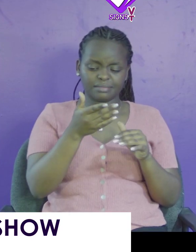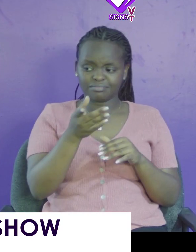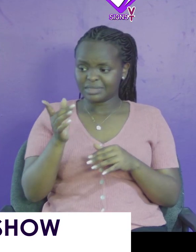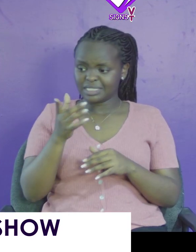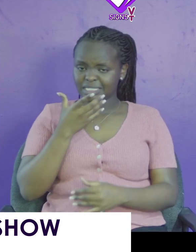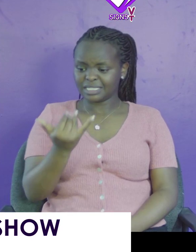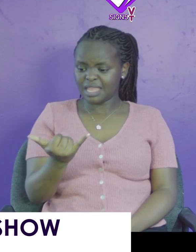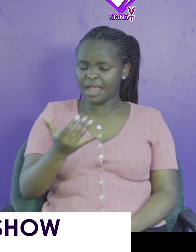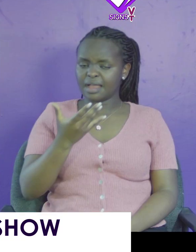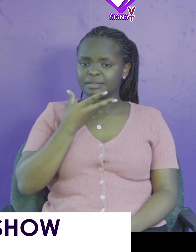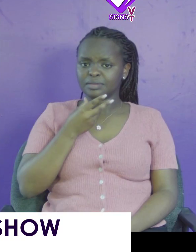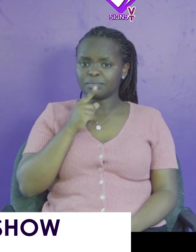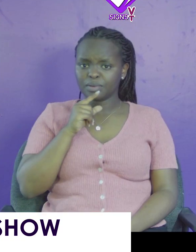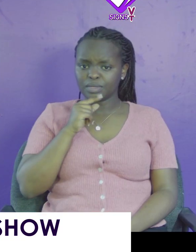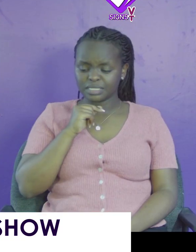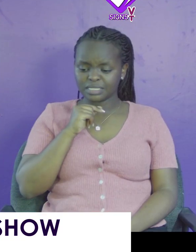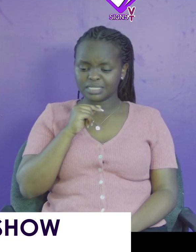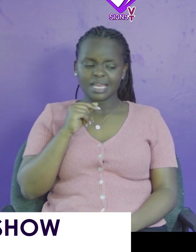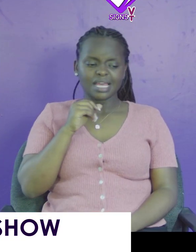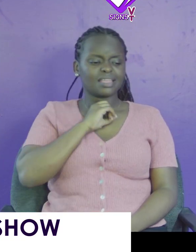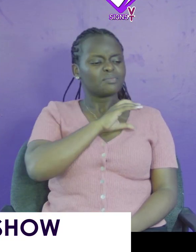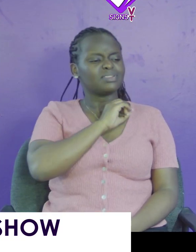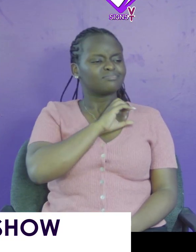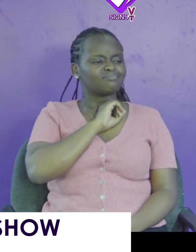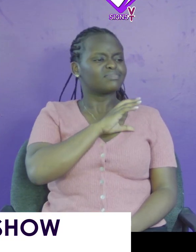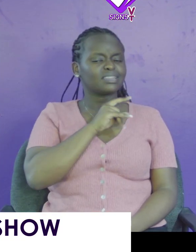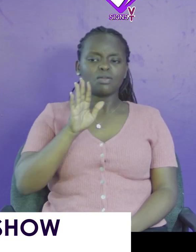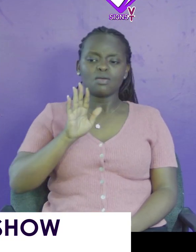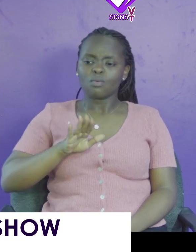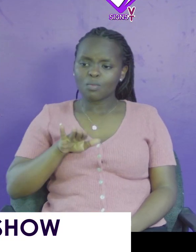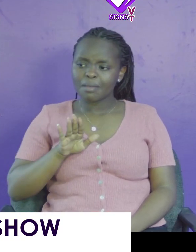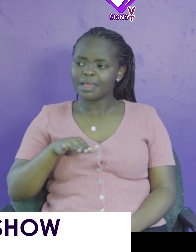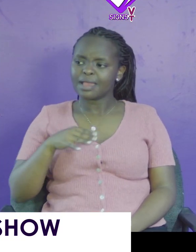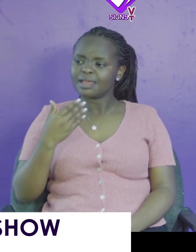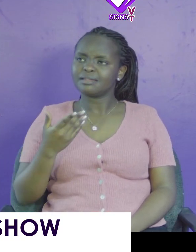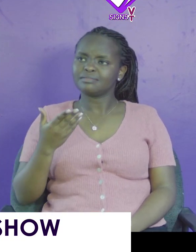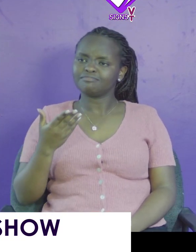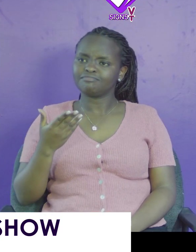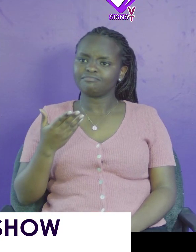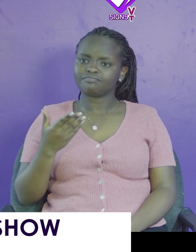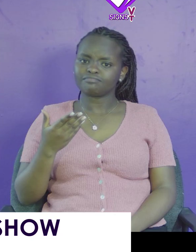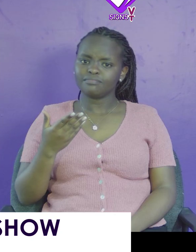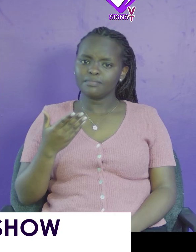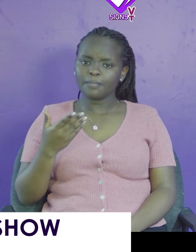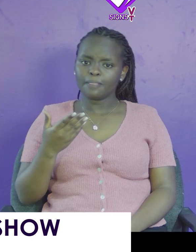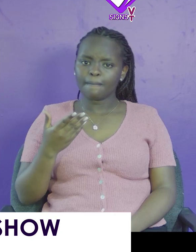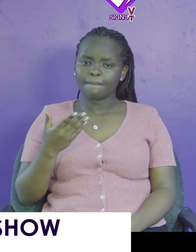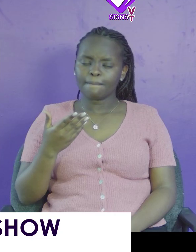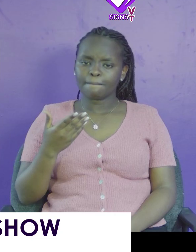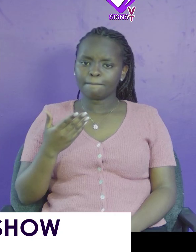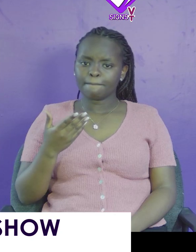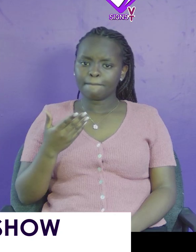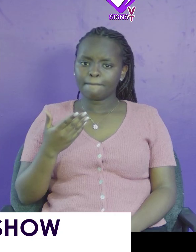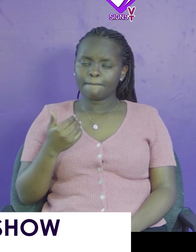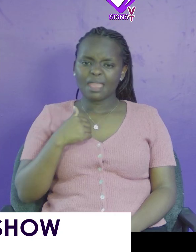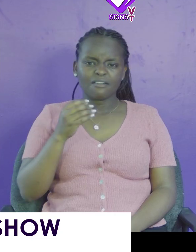boys, as they grow into men, they keep complaining, some of them, that women love the smell of petrol. They love that